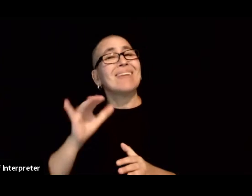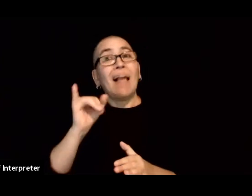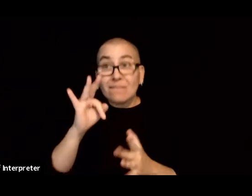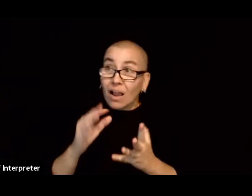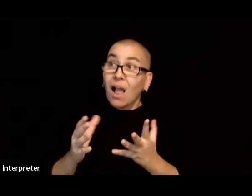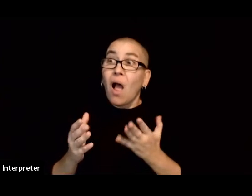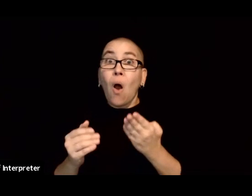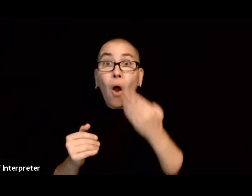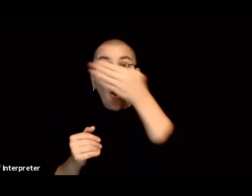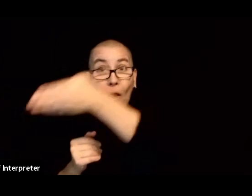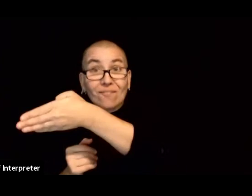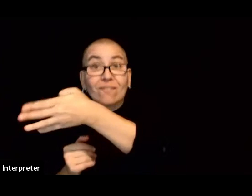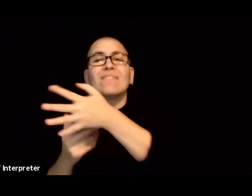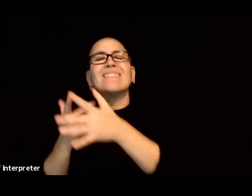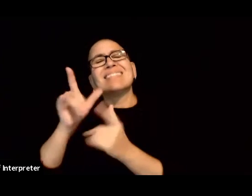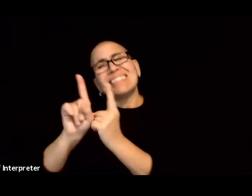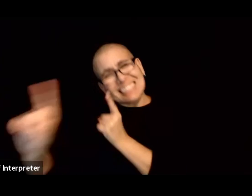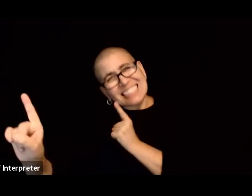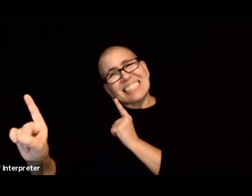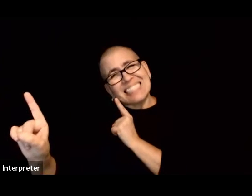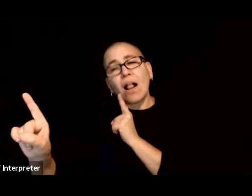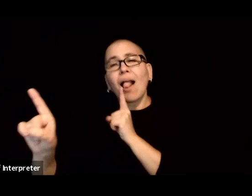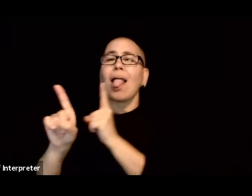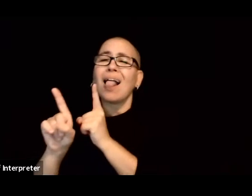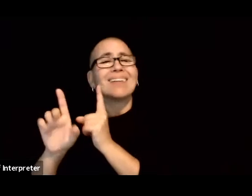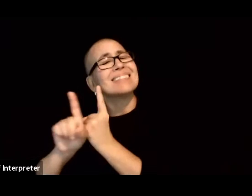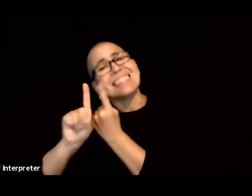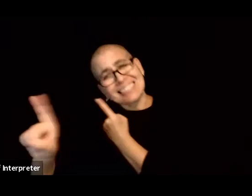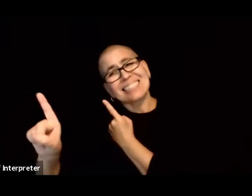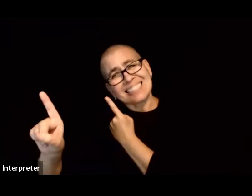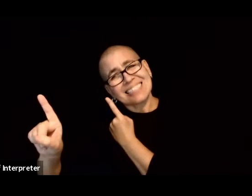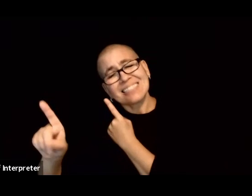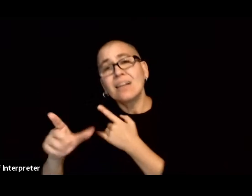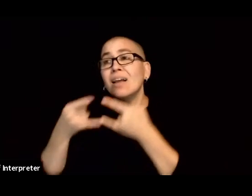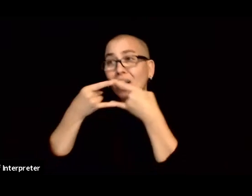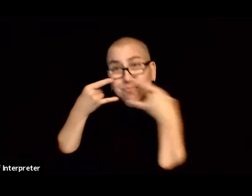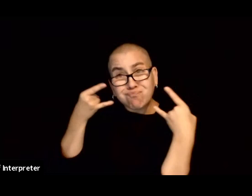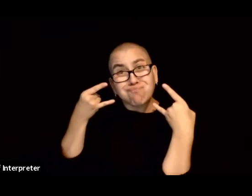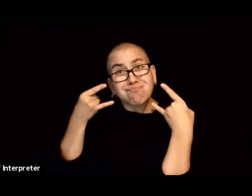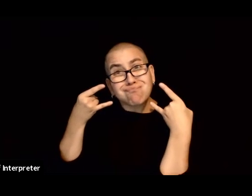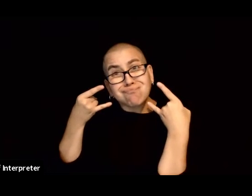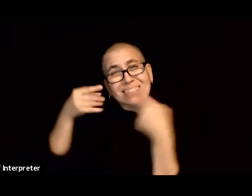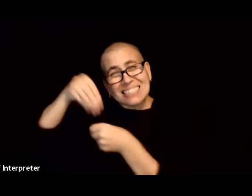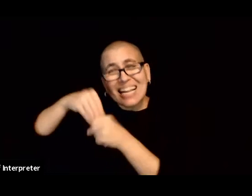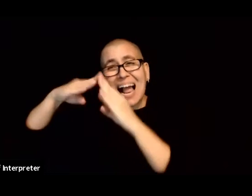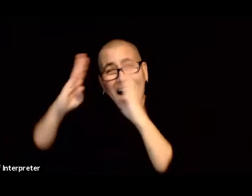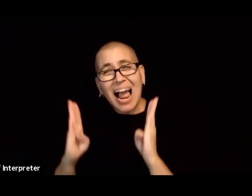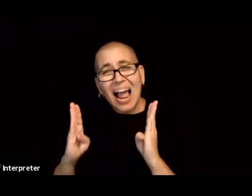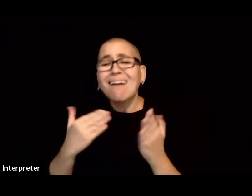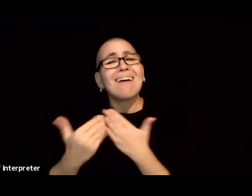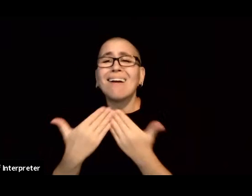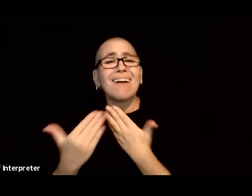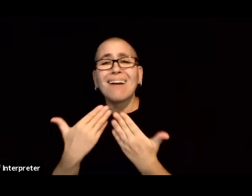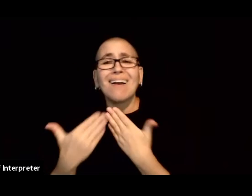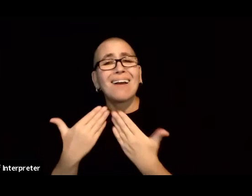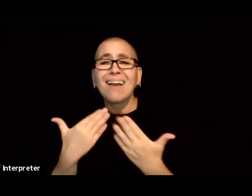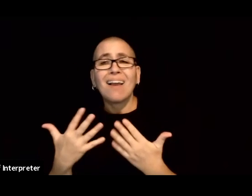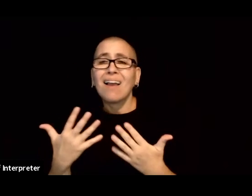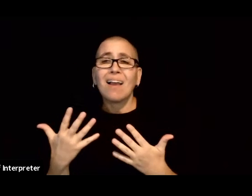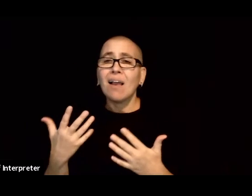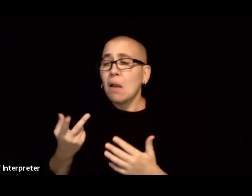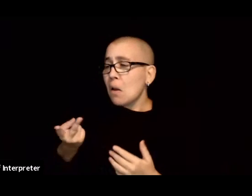That it doesn't matter if you're just seeing, extended family members or friends. That's not inherently safer than